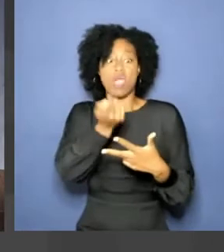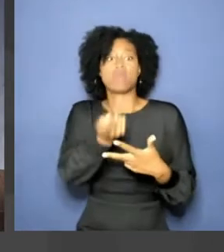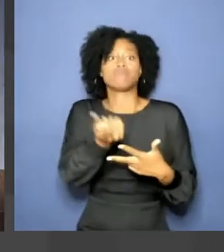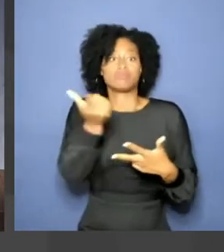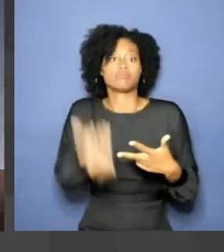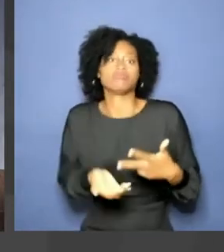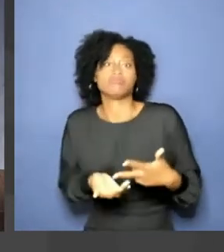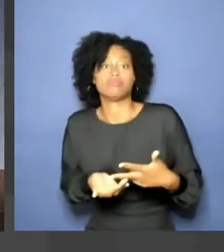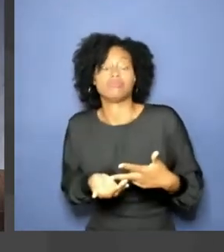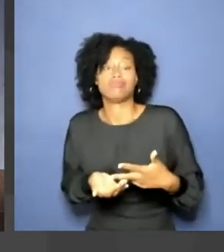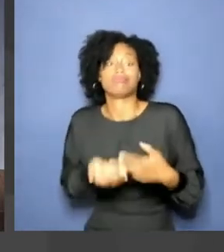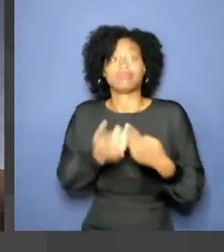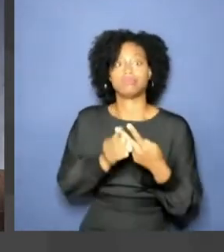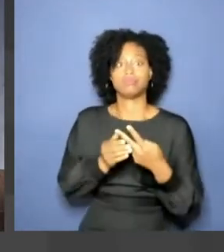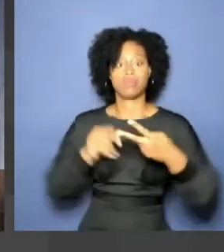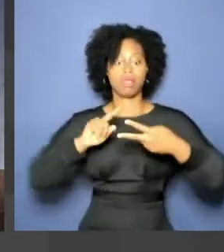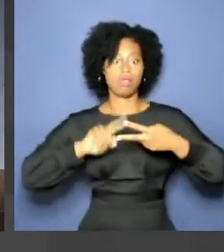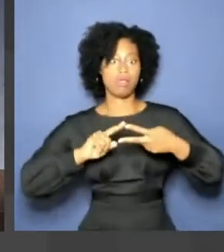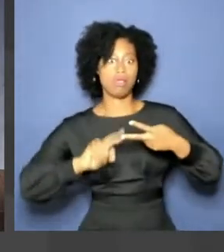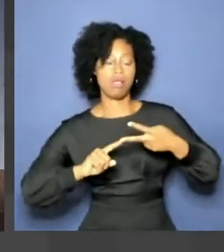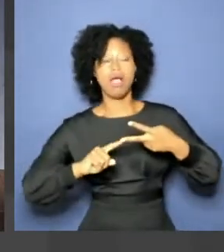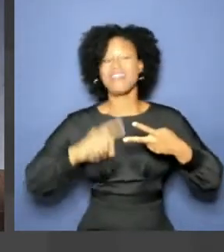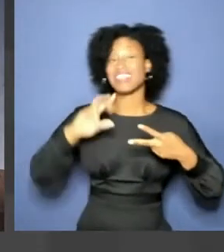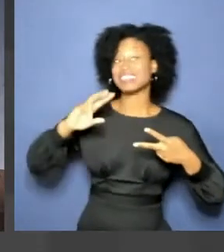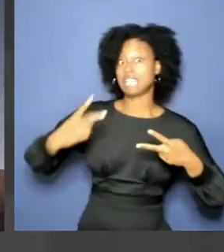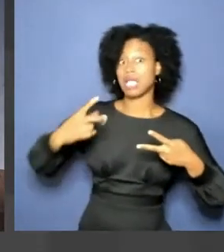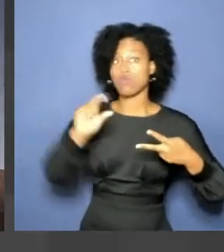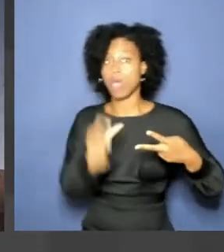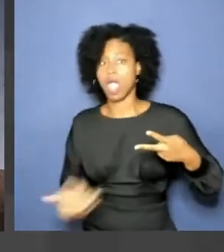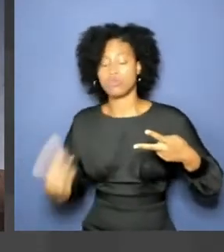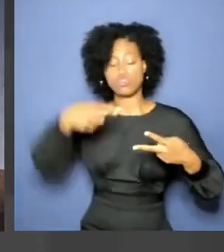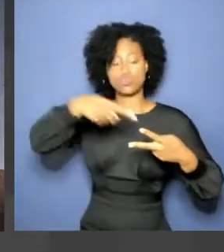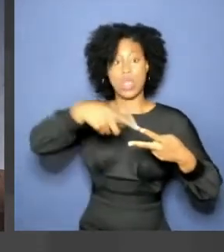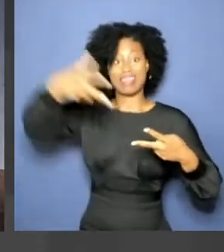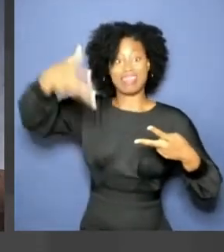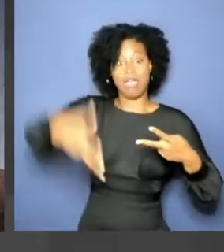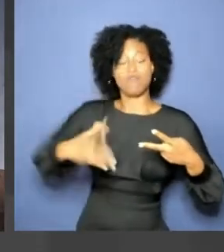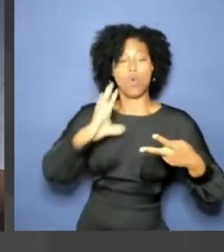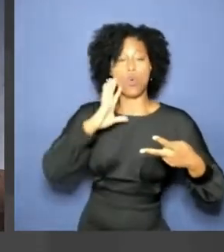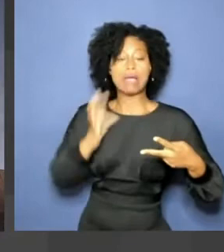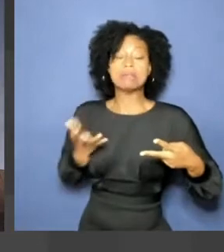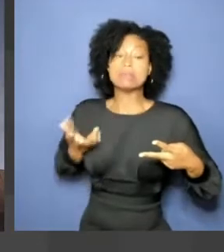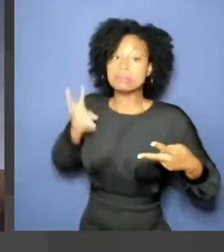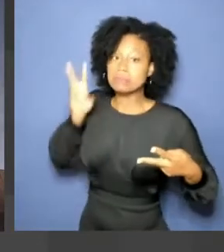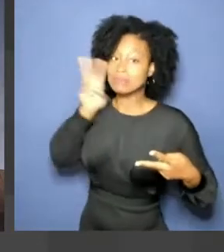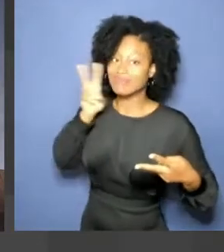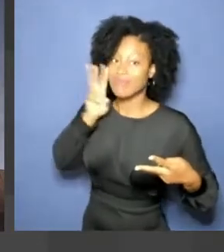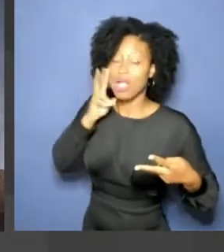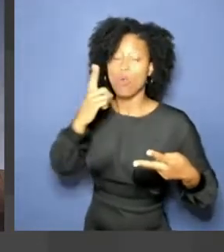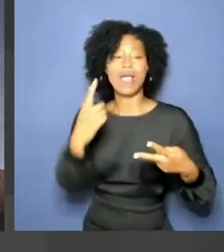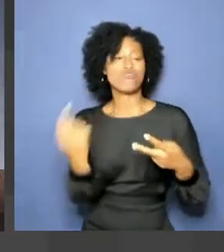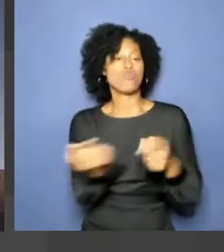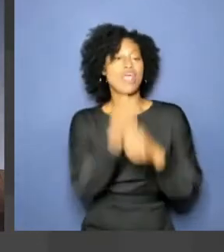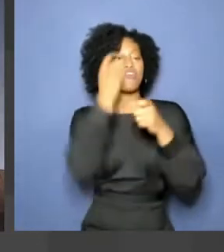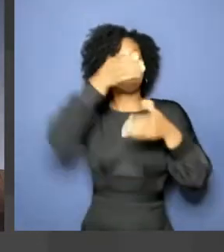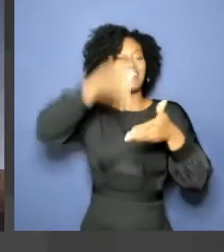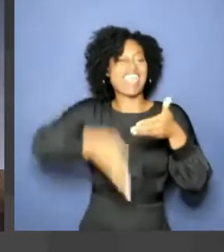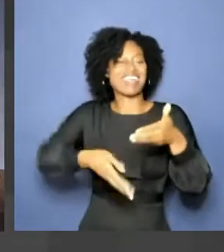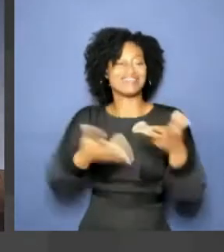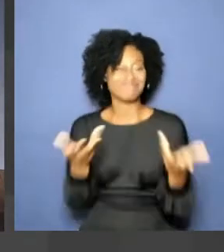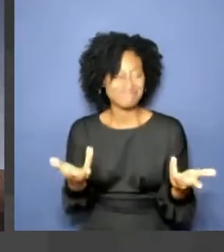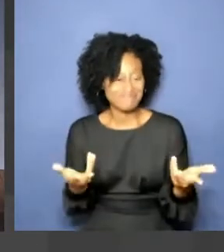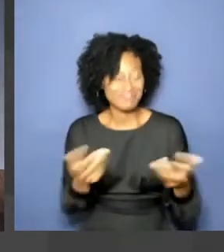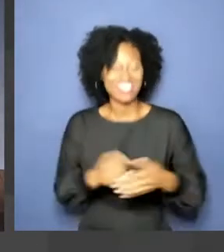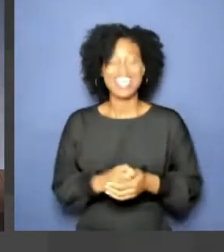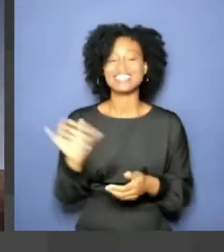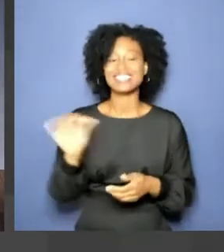the second round, there will only be the 2 remaining mobs, then just one winner in the end. As in previous years, the